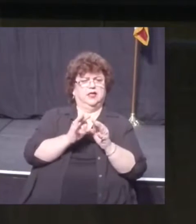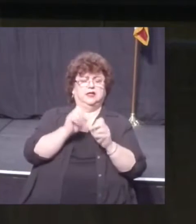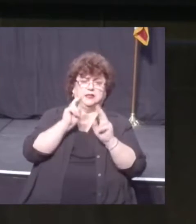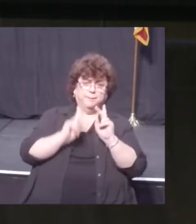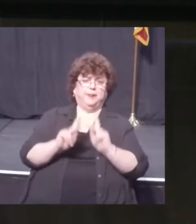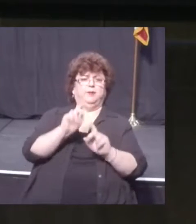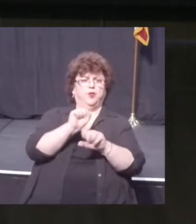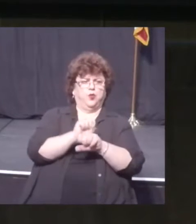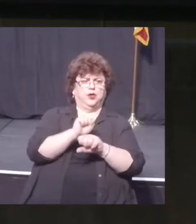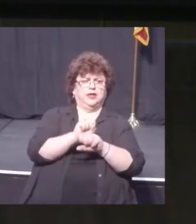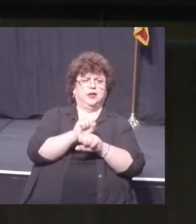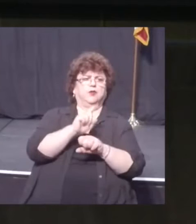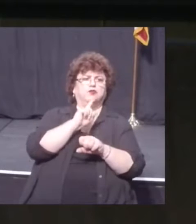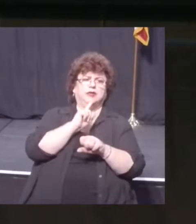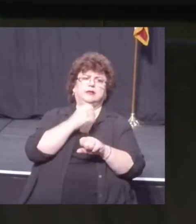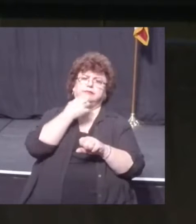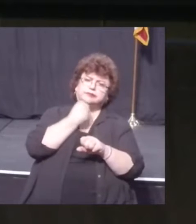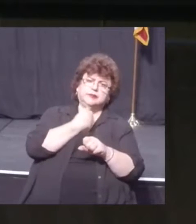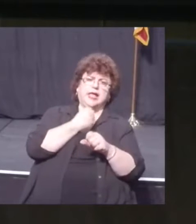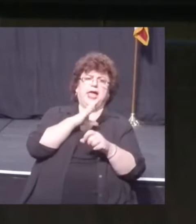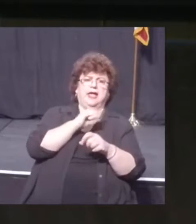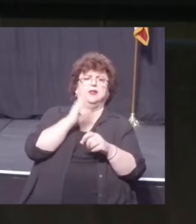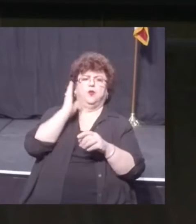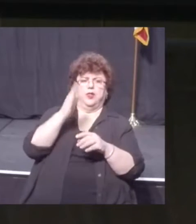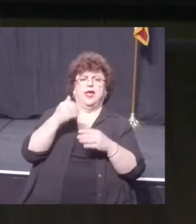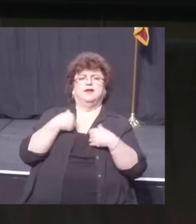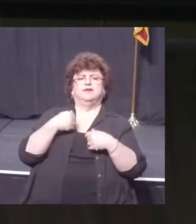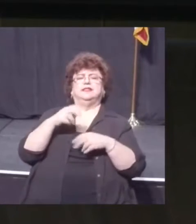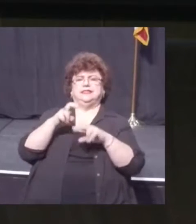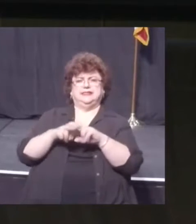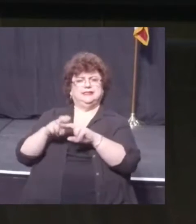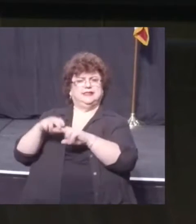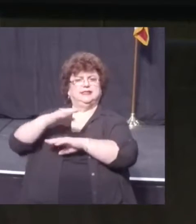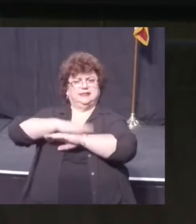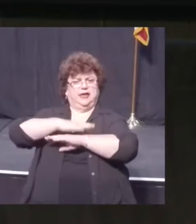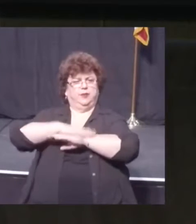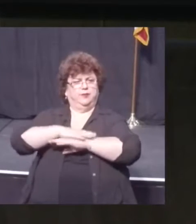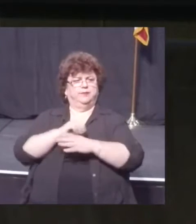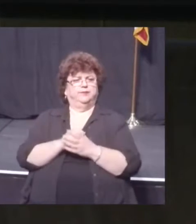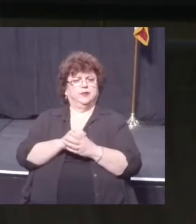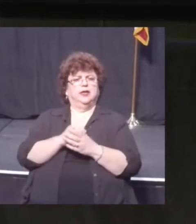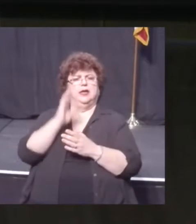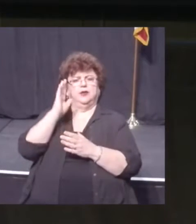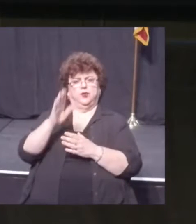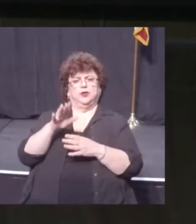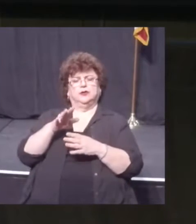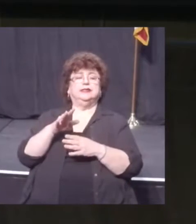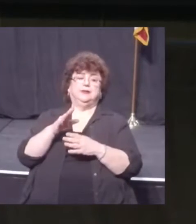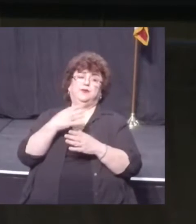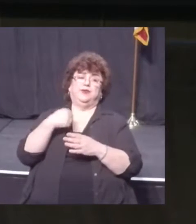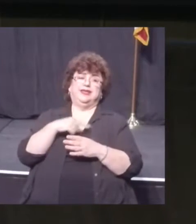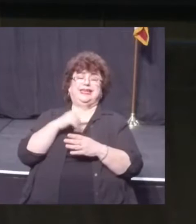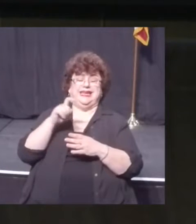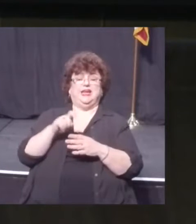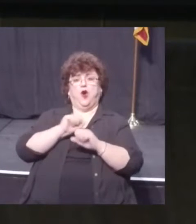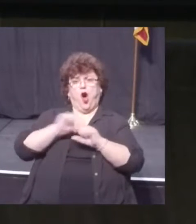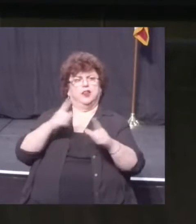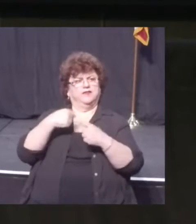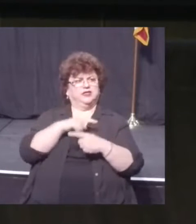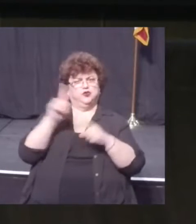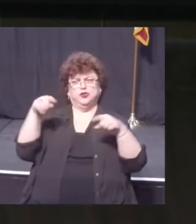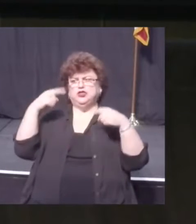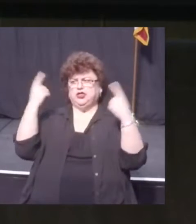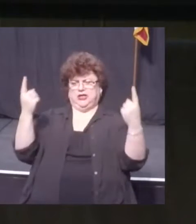are valued, and there will be seats at the table. It will take all of us to achieve